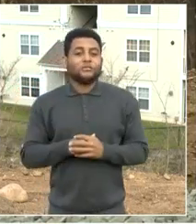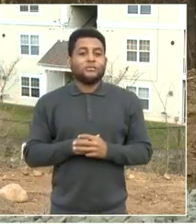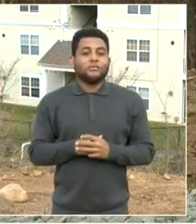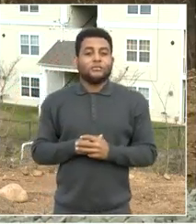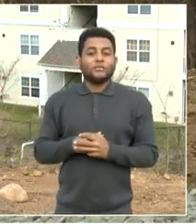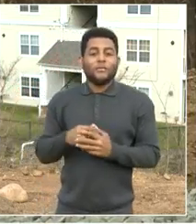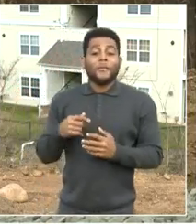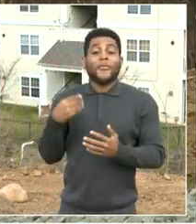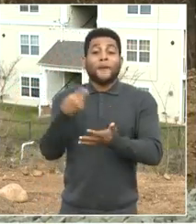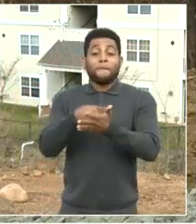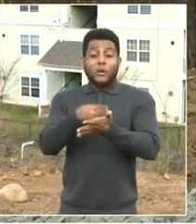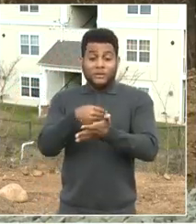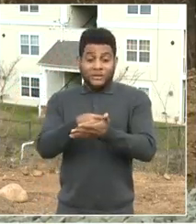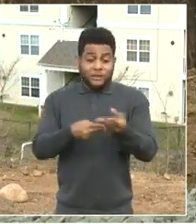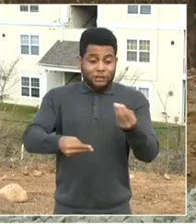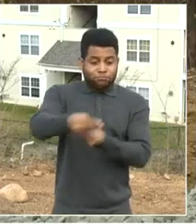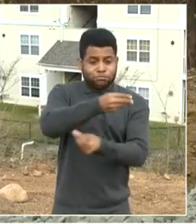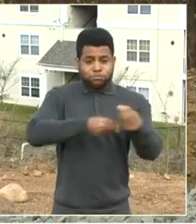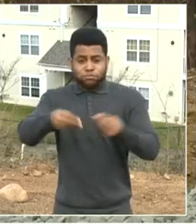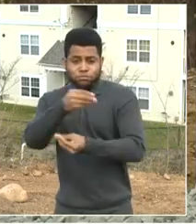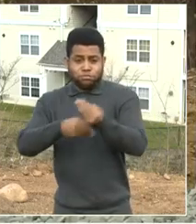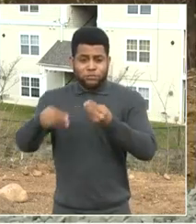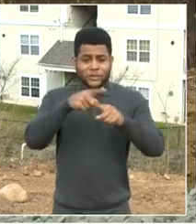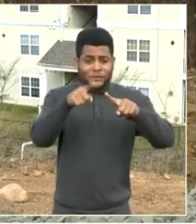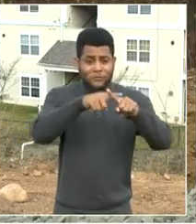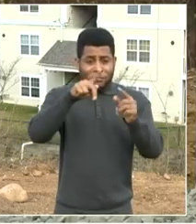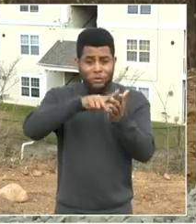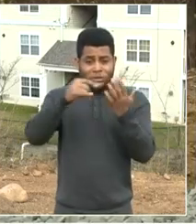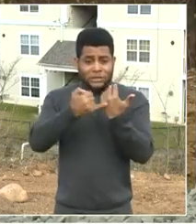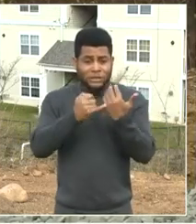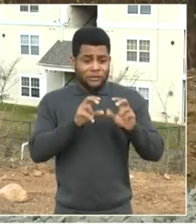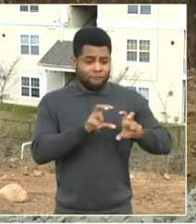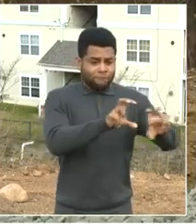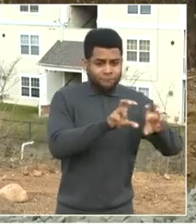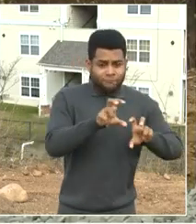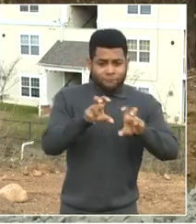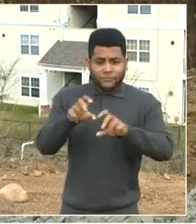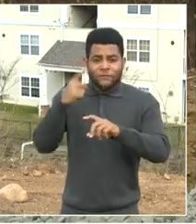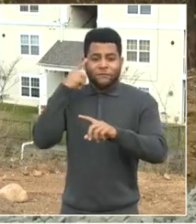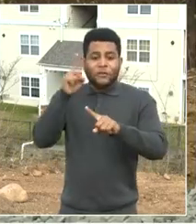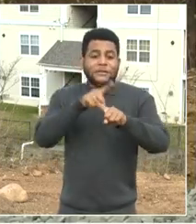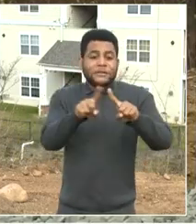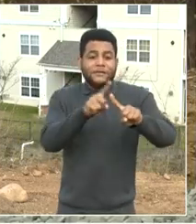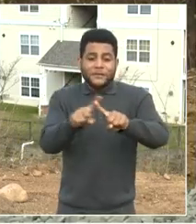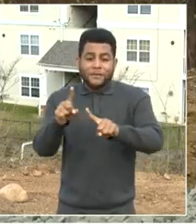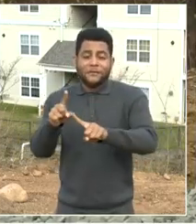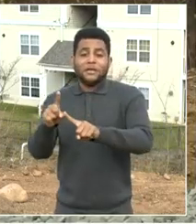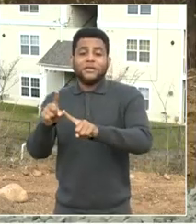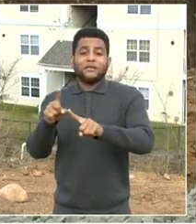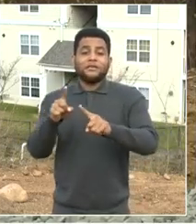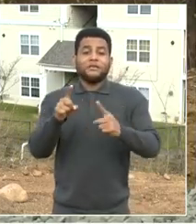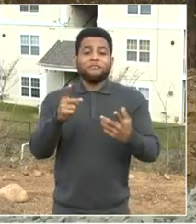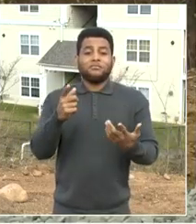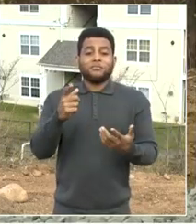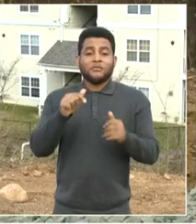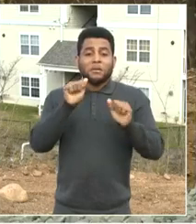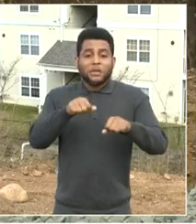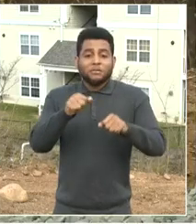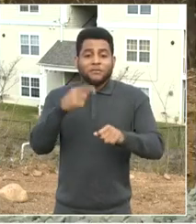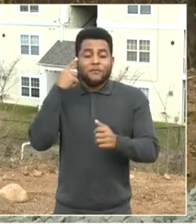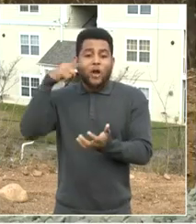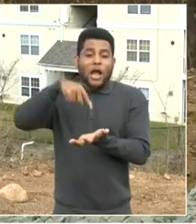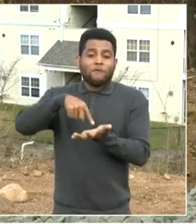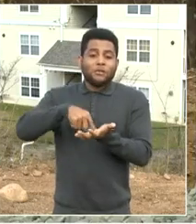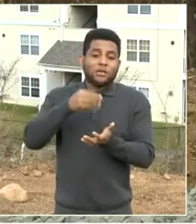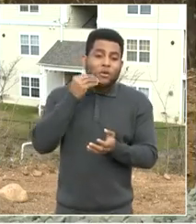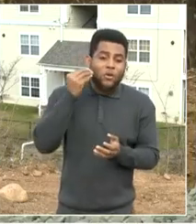all these projects and even into things that don't necessarily, I should say, react to affordable housing.